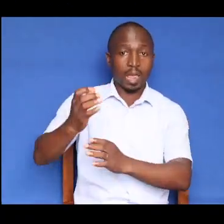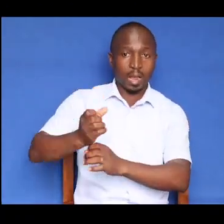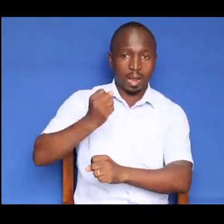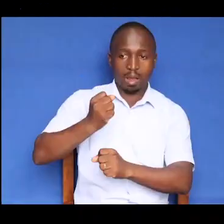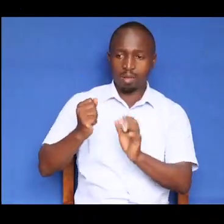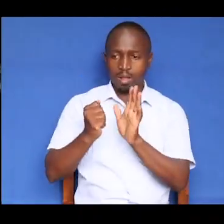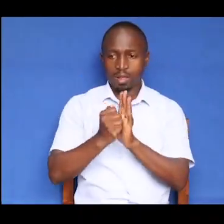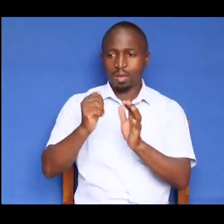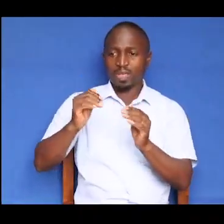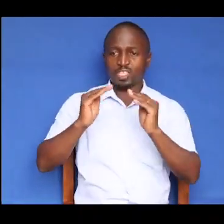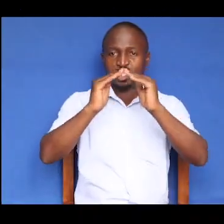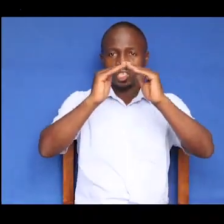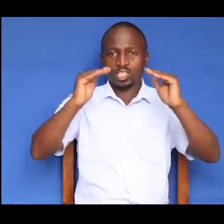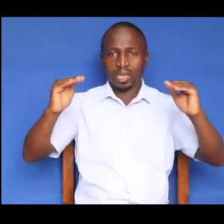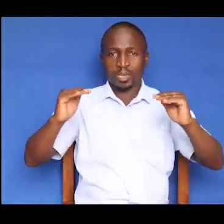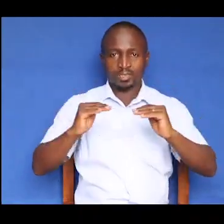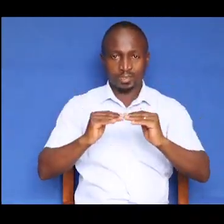multiplier,